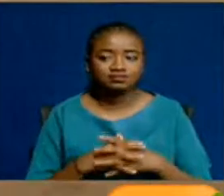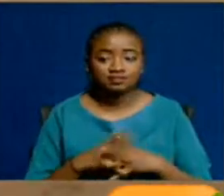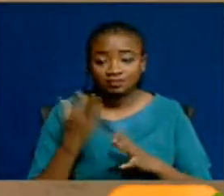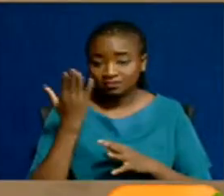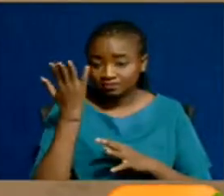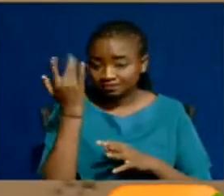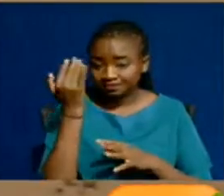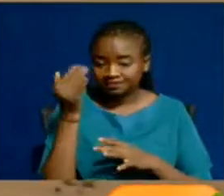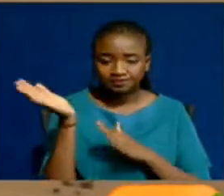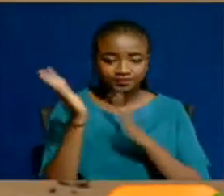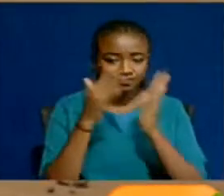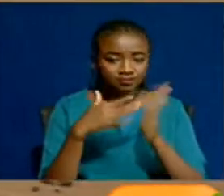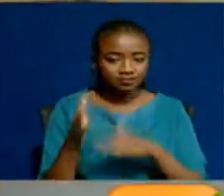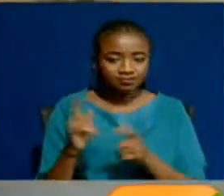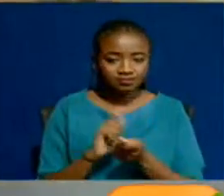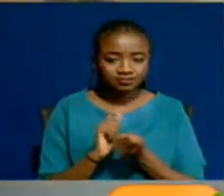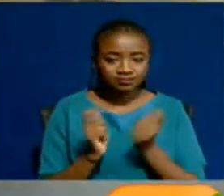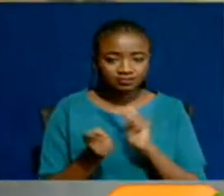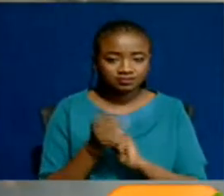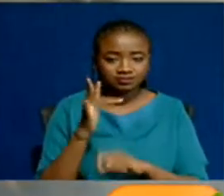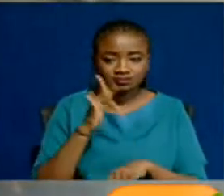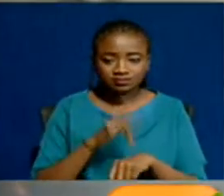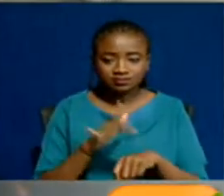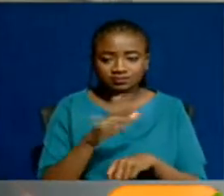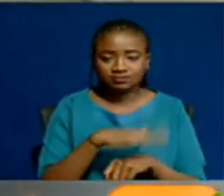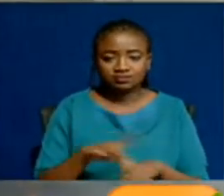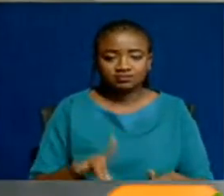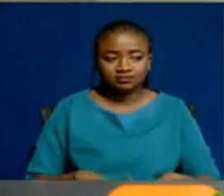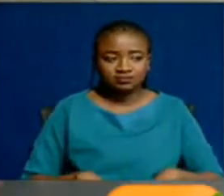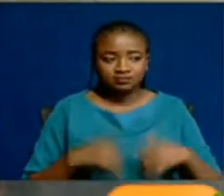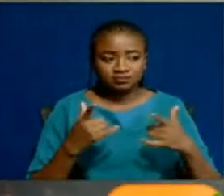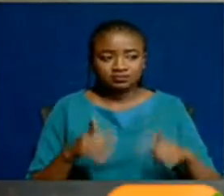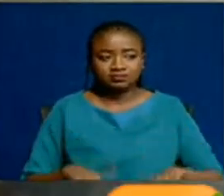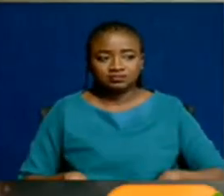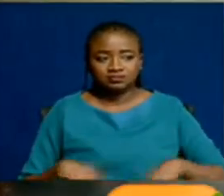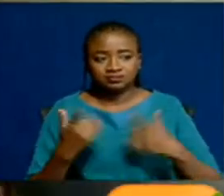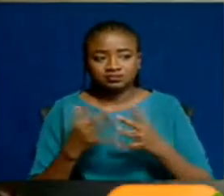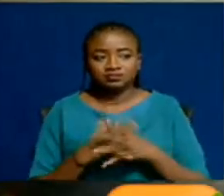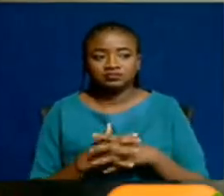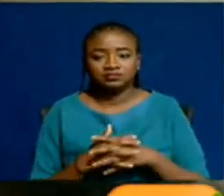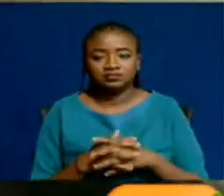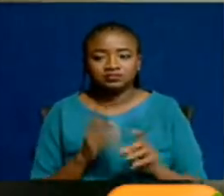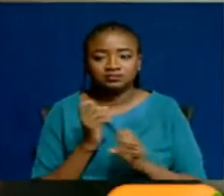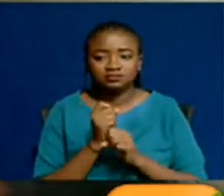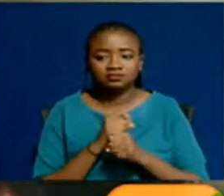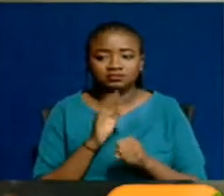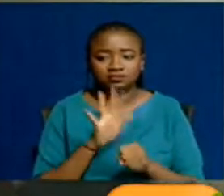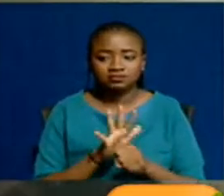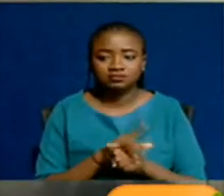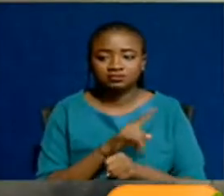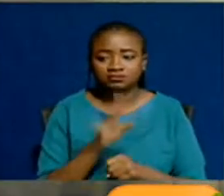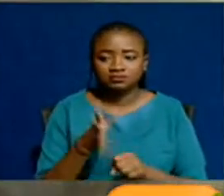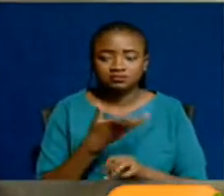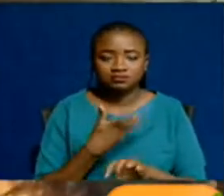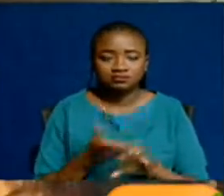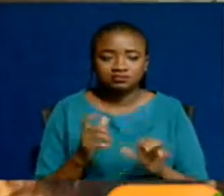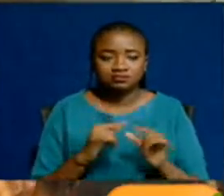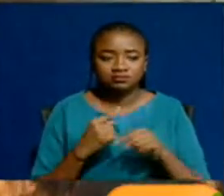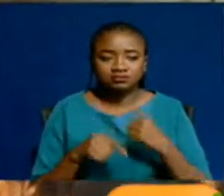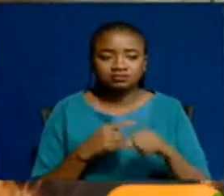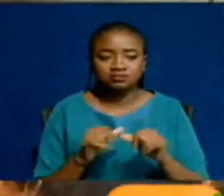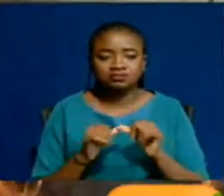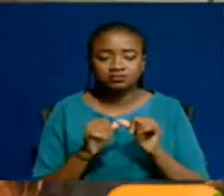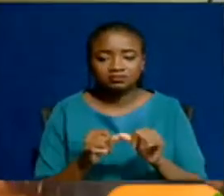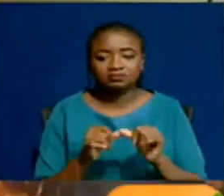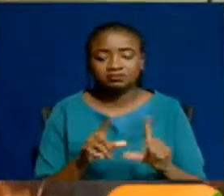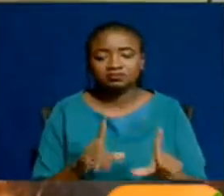Climate change has altered habitats and conditions along migratory paths, making survival harder for the birds. Hii